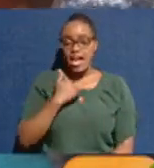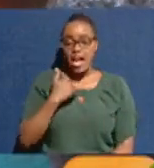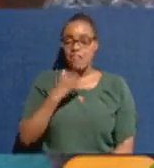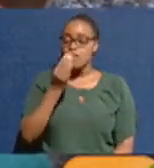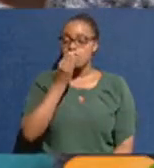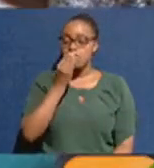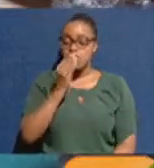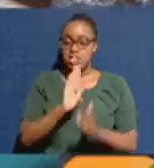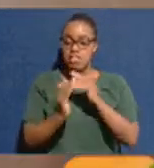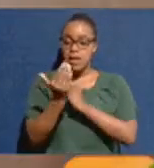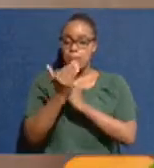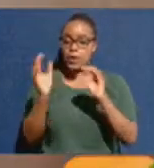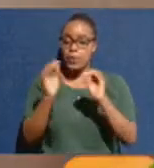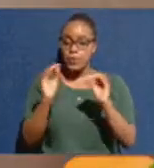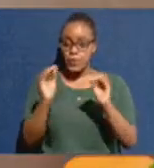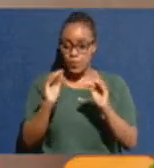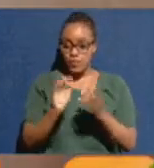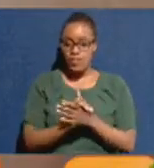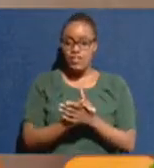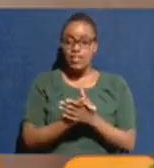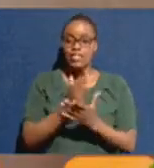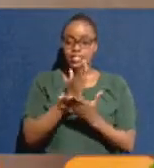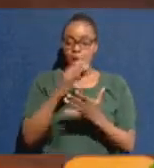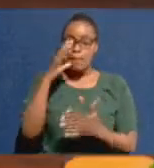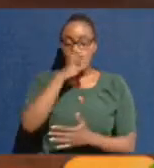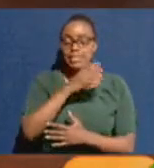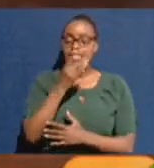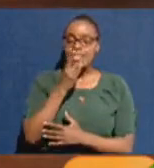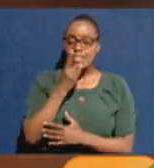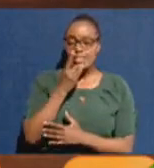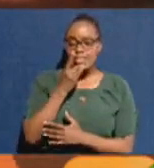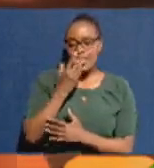breakfast. Some missed dinner the night before.